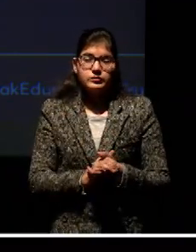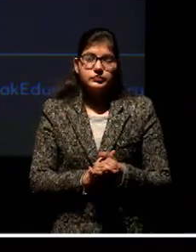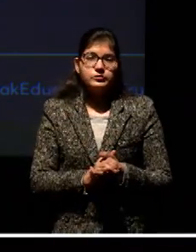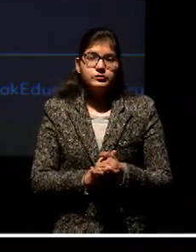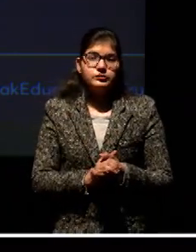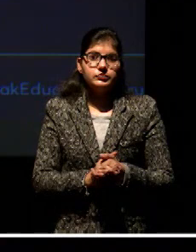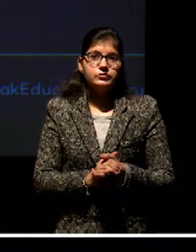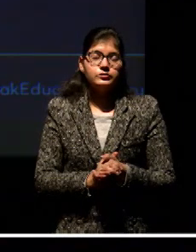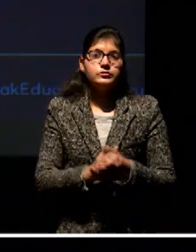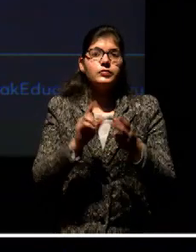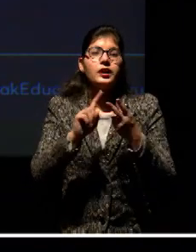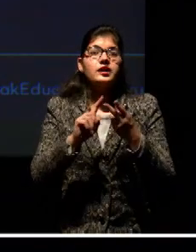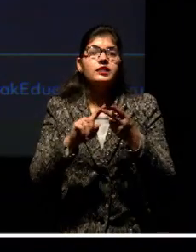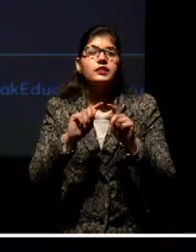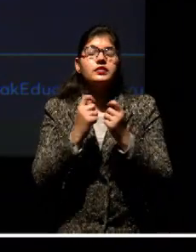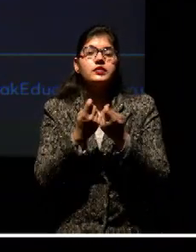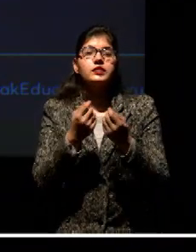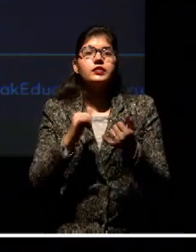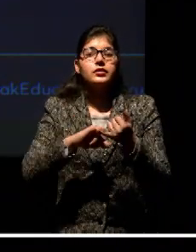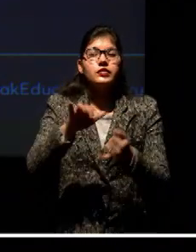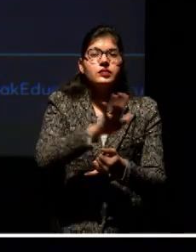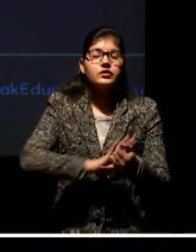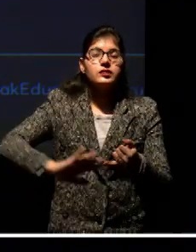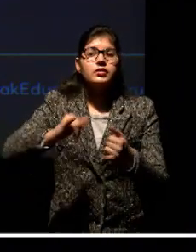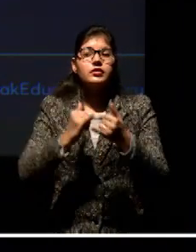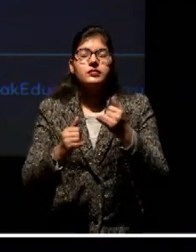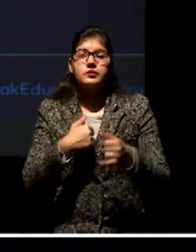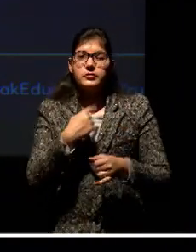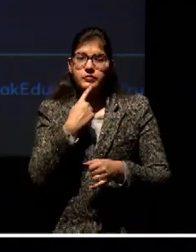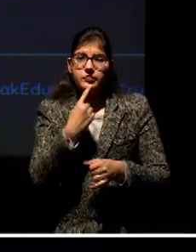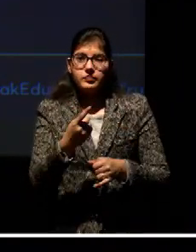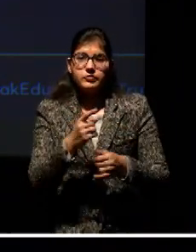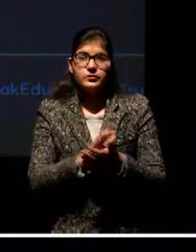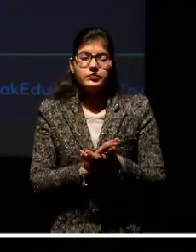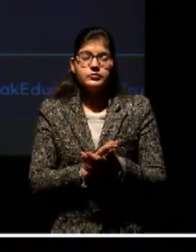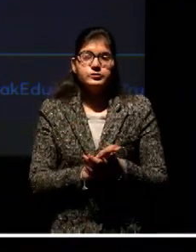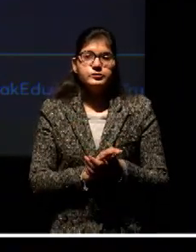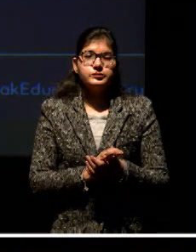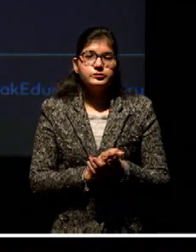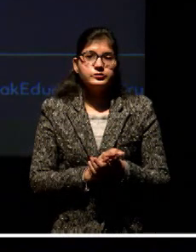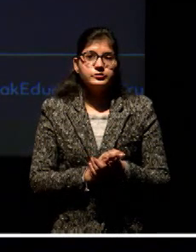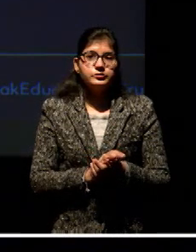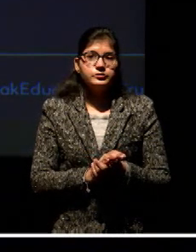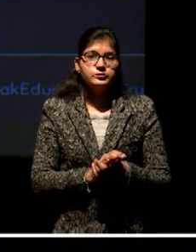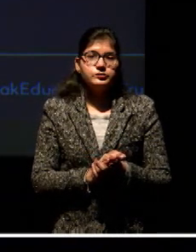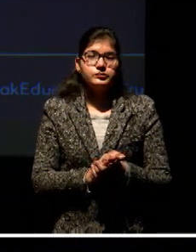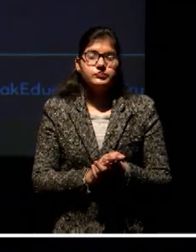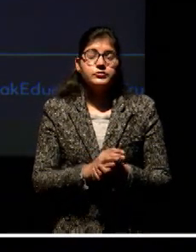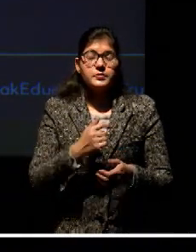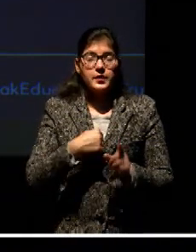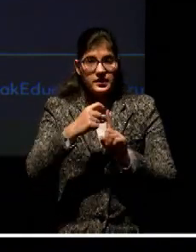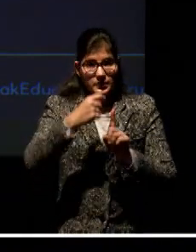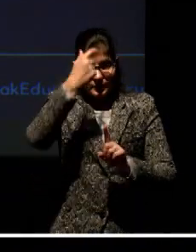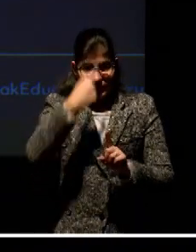And that's the second thing which I wanted to emphasize. The last thing is the potential for entrepreneurship. I personally have